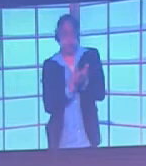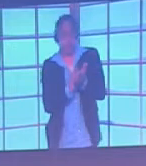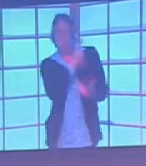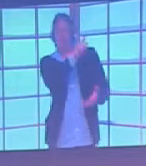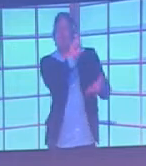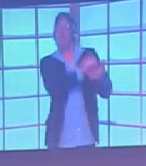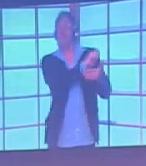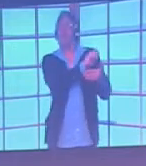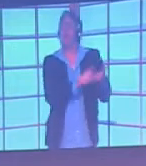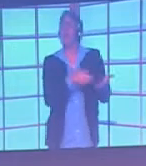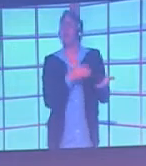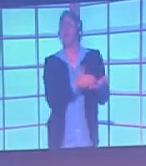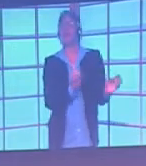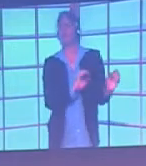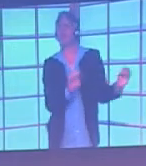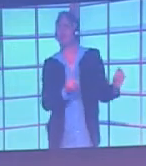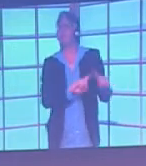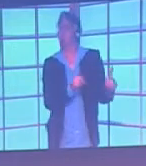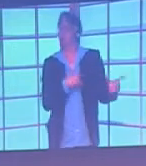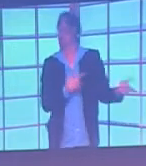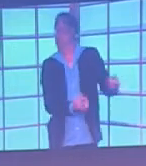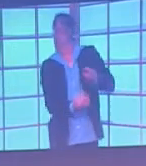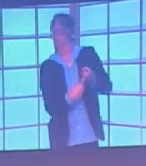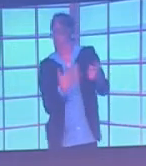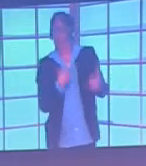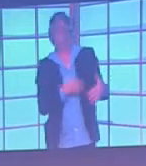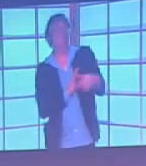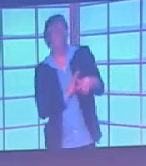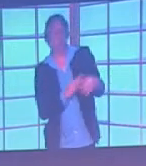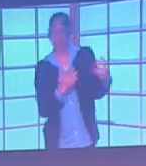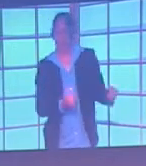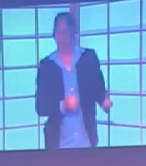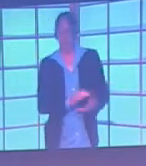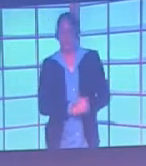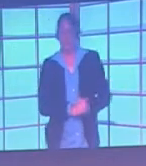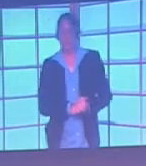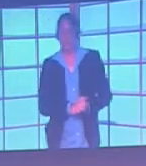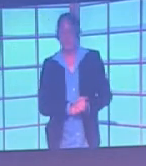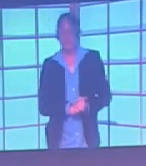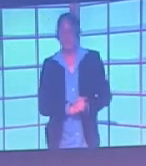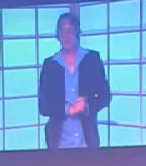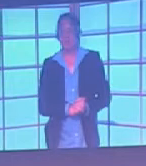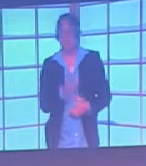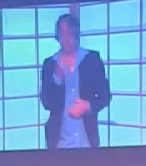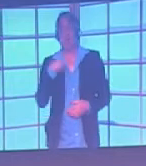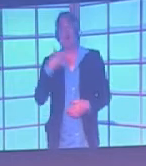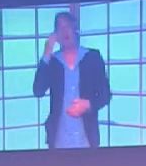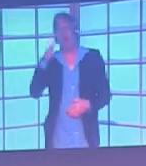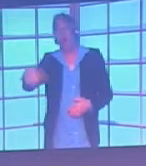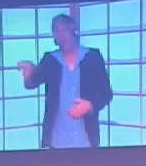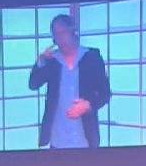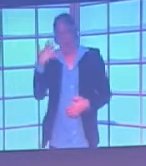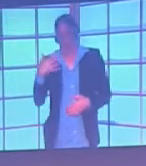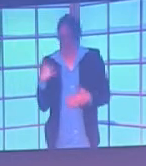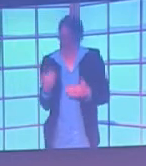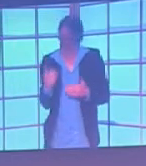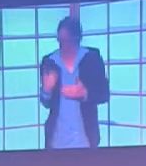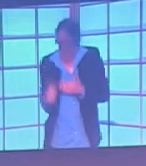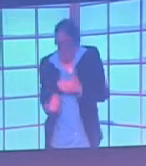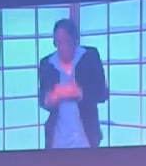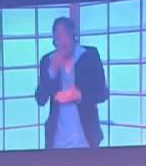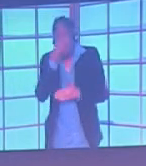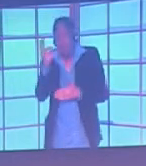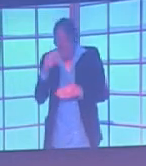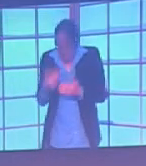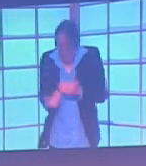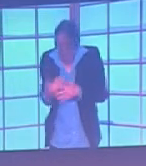So please keep pushing forward. I know how you feel. Believe you me, I know how you feel, but it's worth it. And you will reach a point, I promise you, Rene, you'll reach